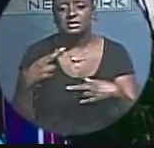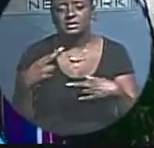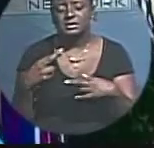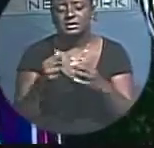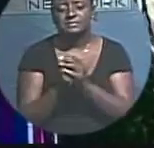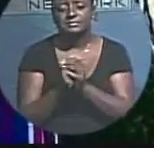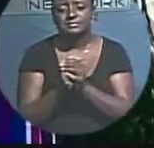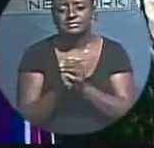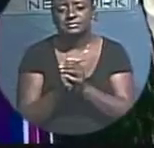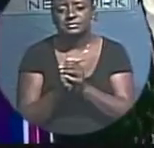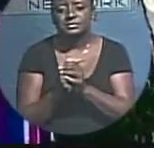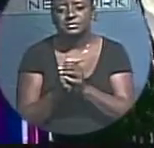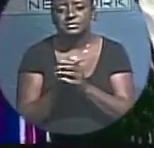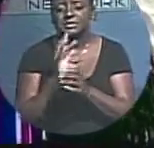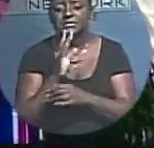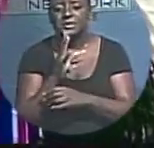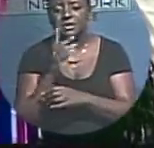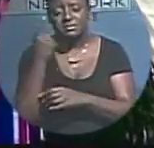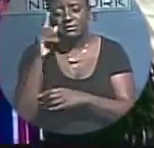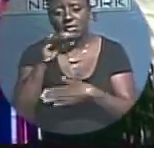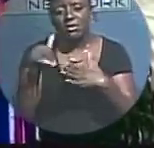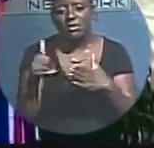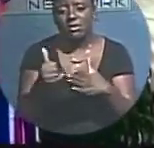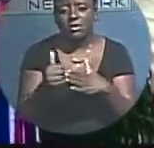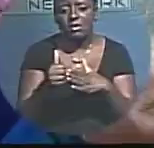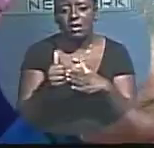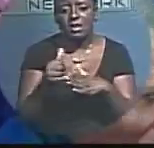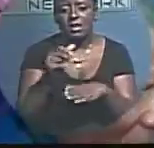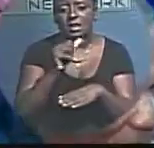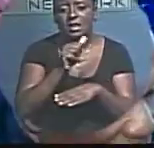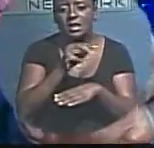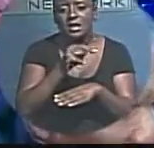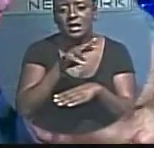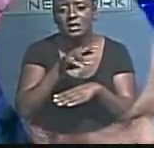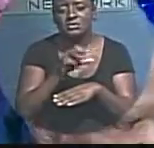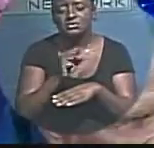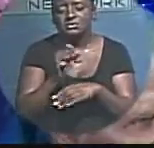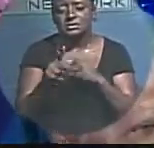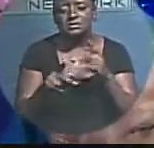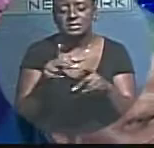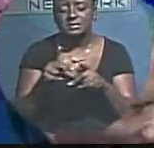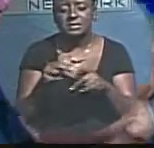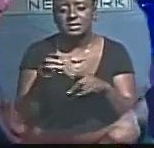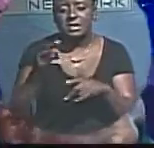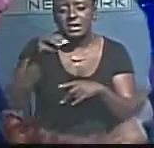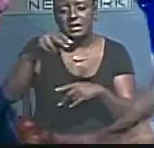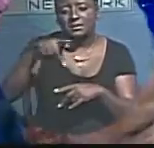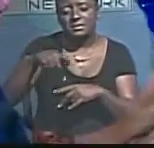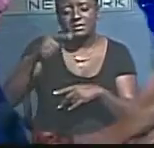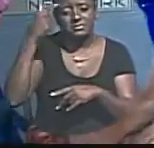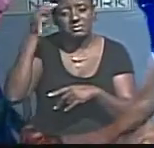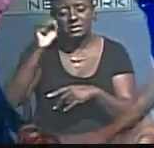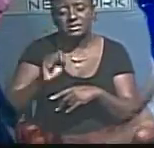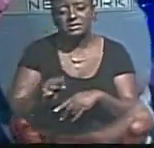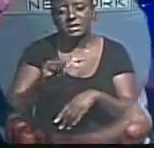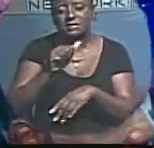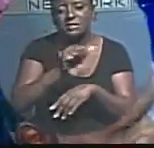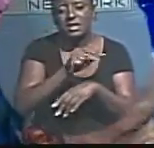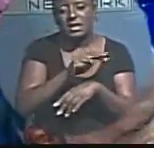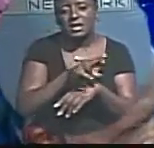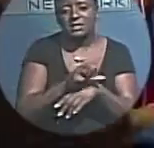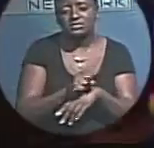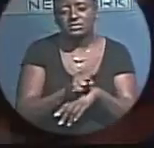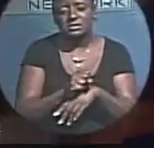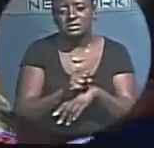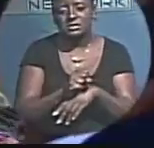And speaking on behalf of all Androsians was the Member of Parliament for South Andros, Mr. Pice Wilsoka Forbes. He invited the world to